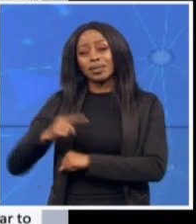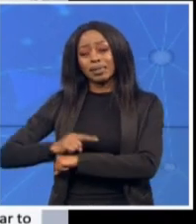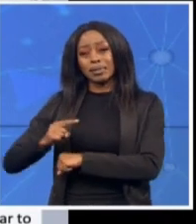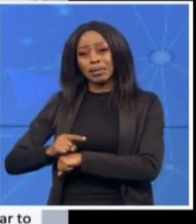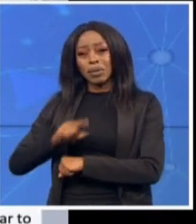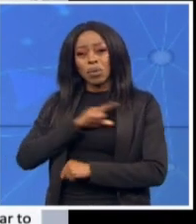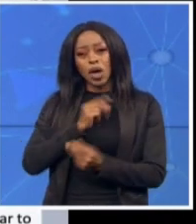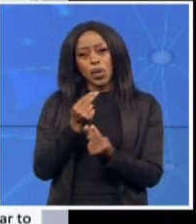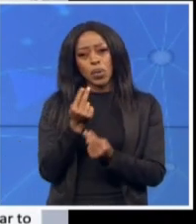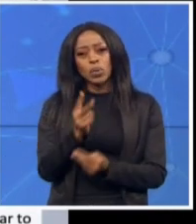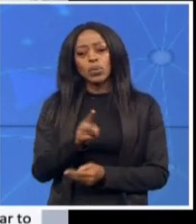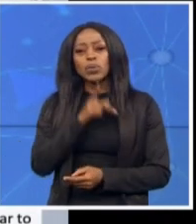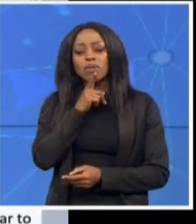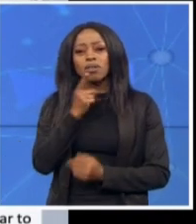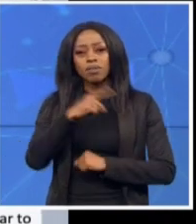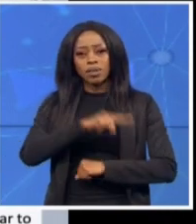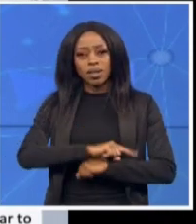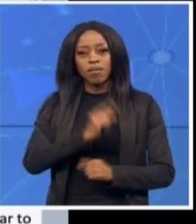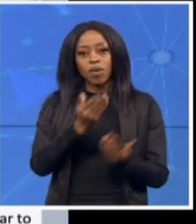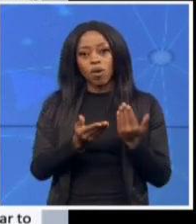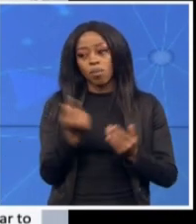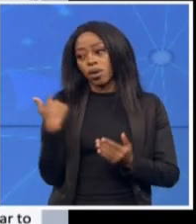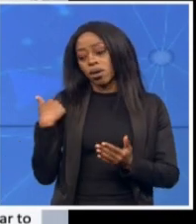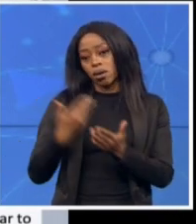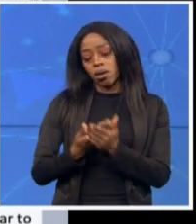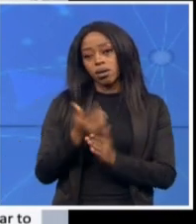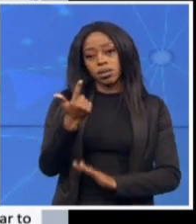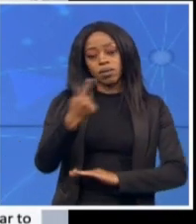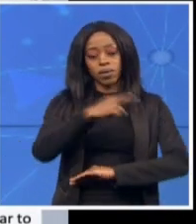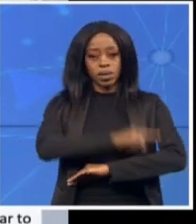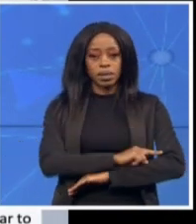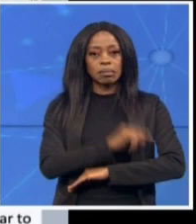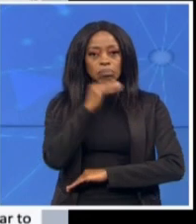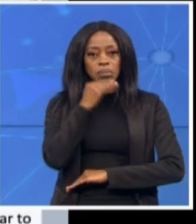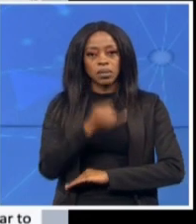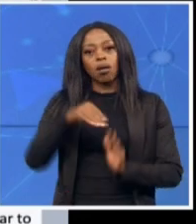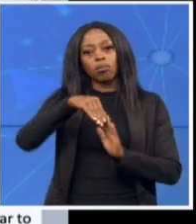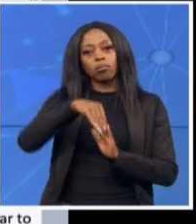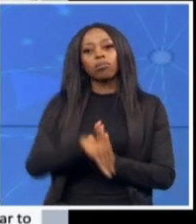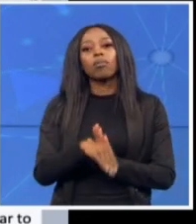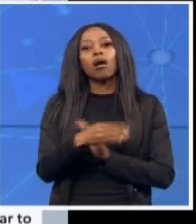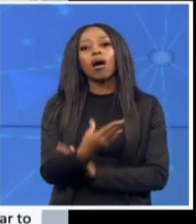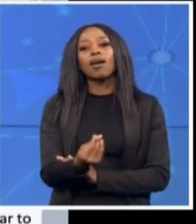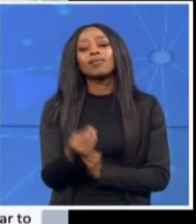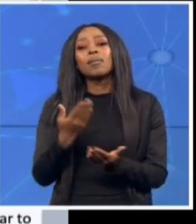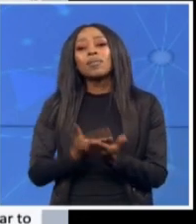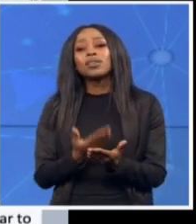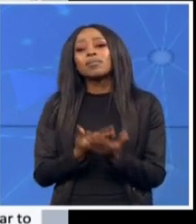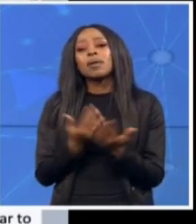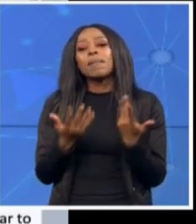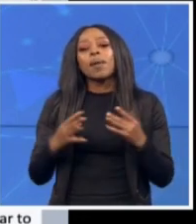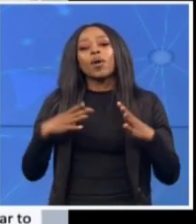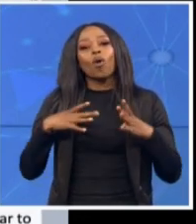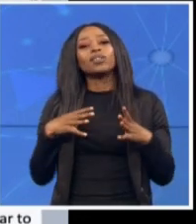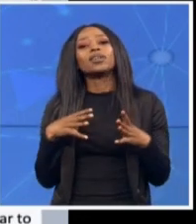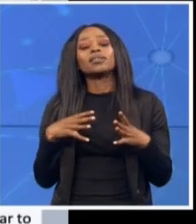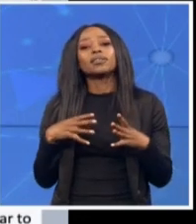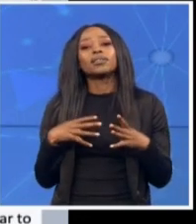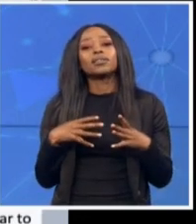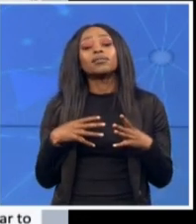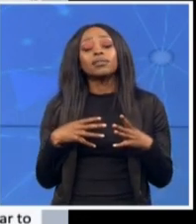7 days. This decrease may be due to recent public holidays, which could have affected